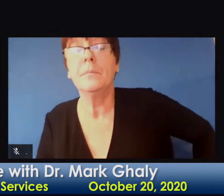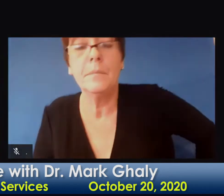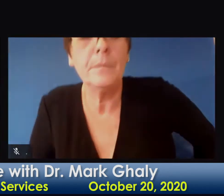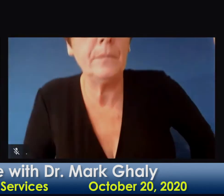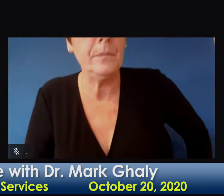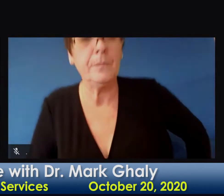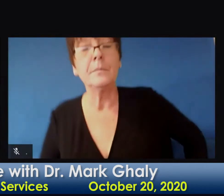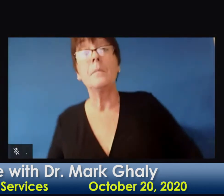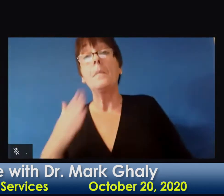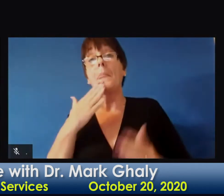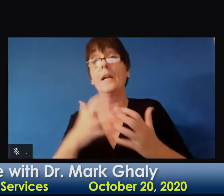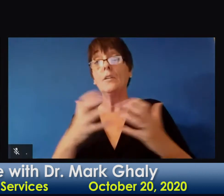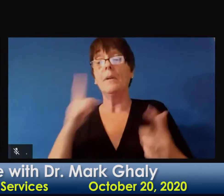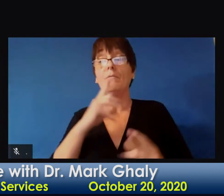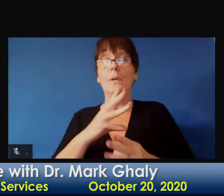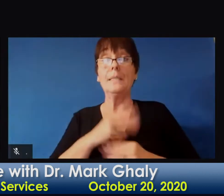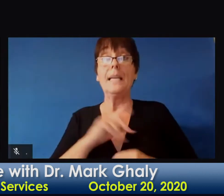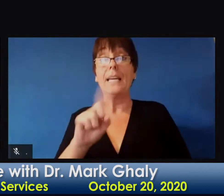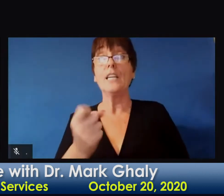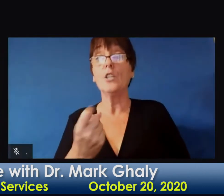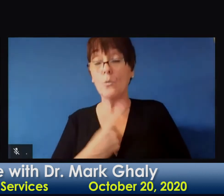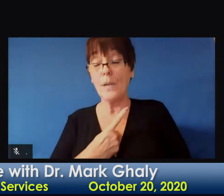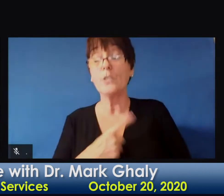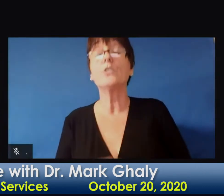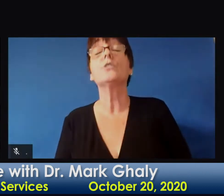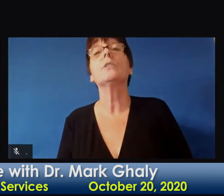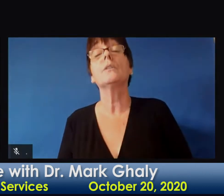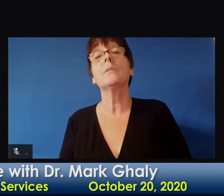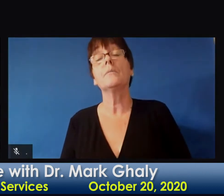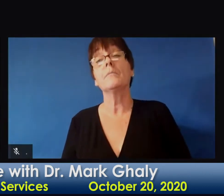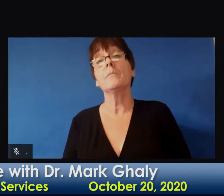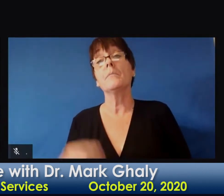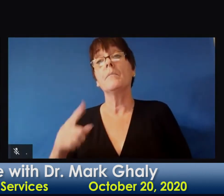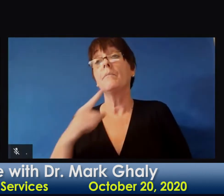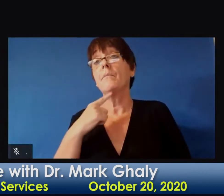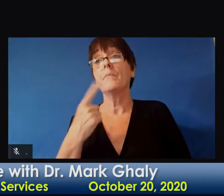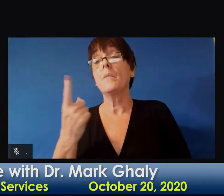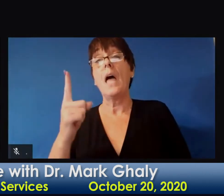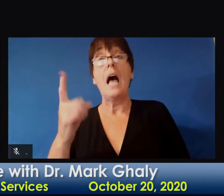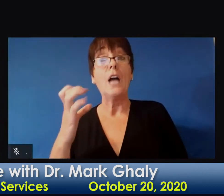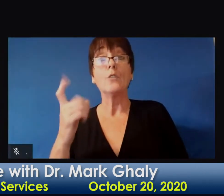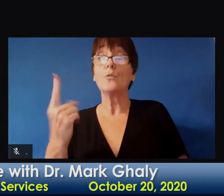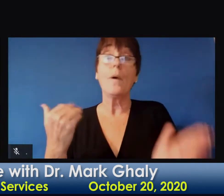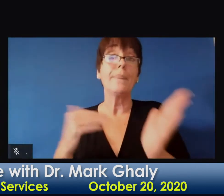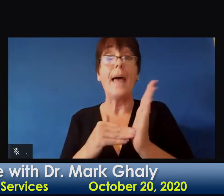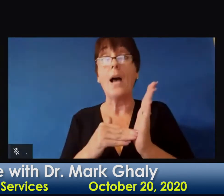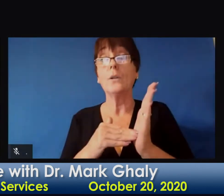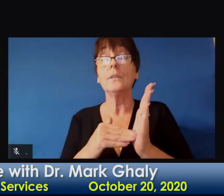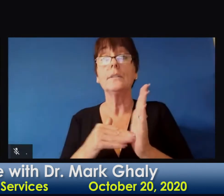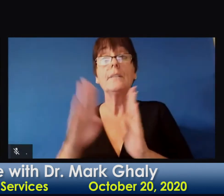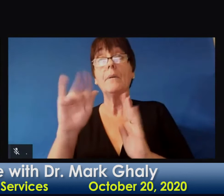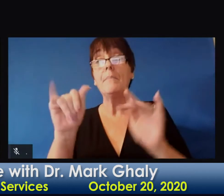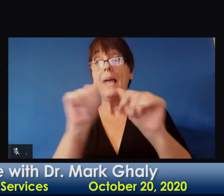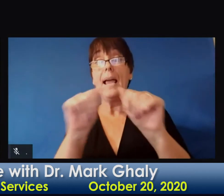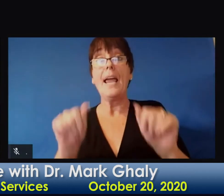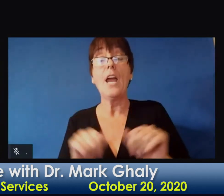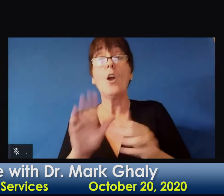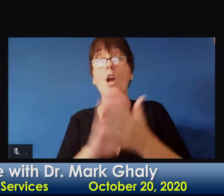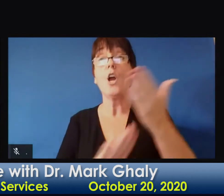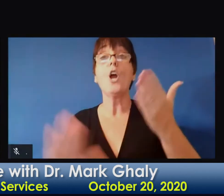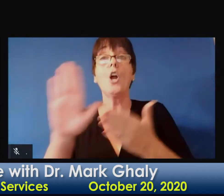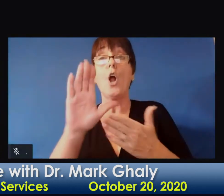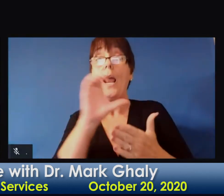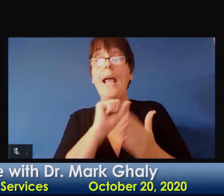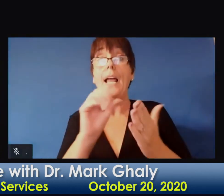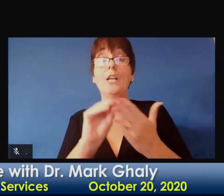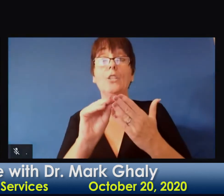Thank you so much for taking the question, Dr. Ghaly. There are hundreds, probably thousands of Bay Area college-age students who